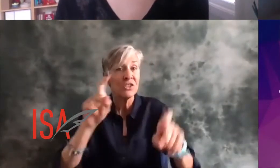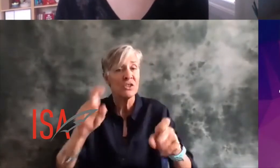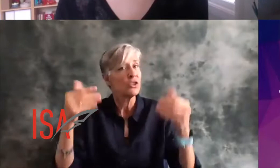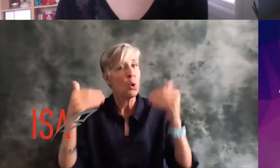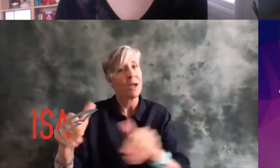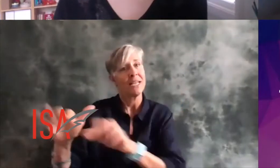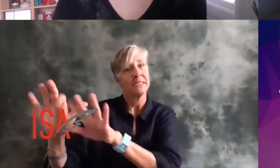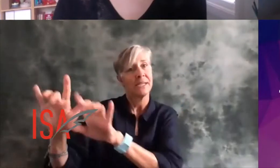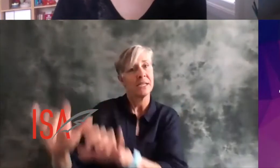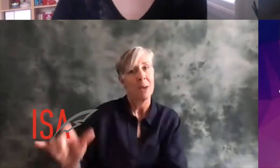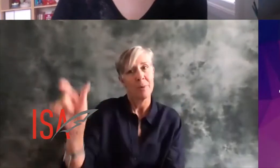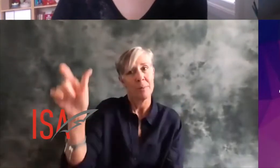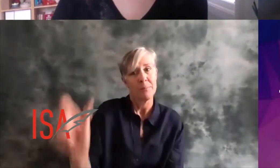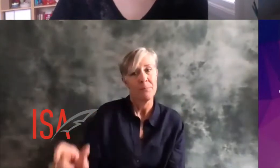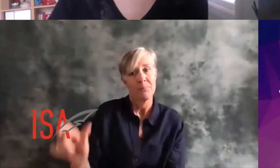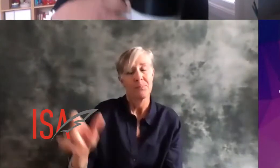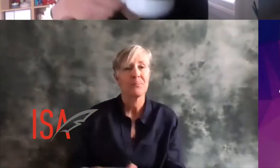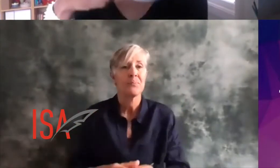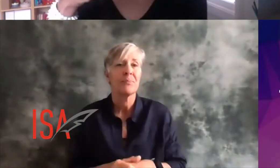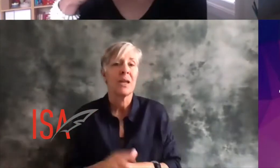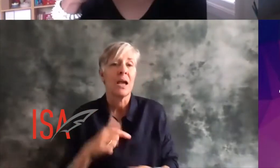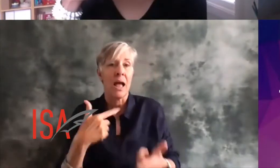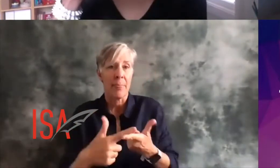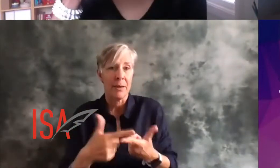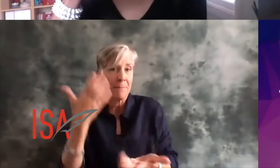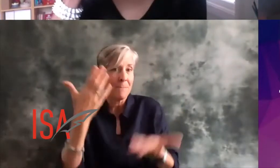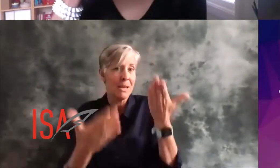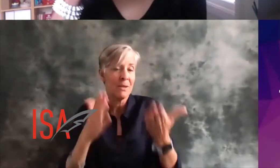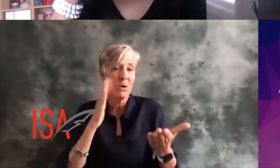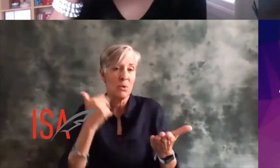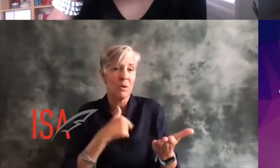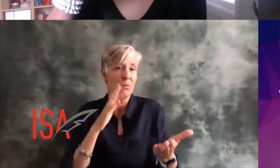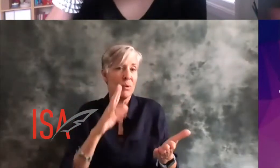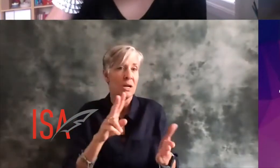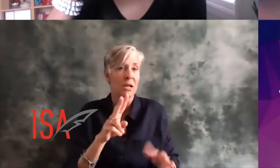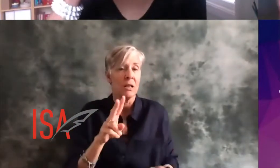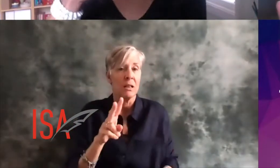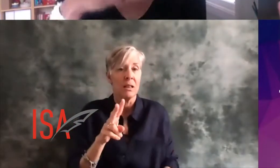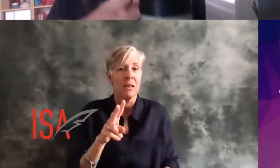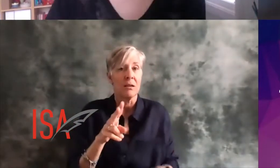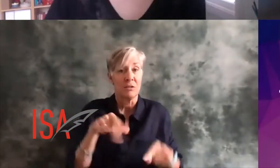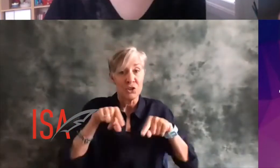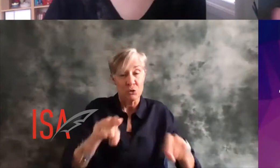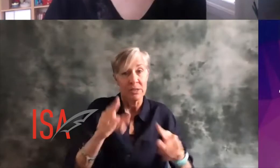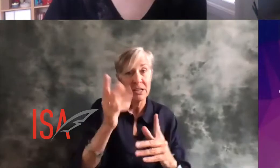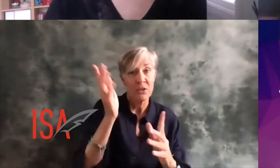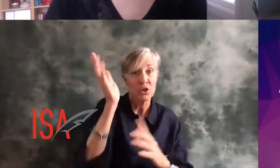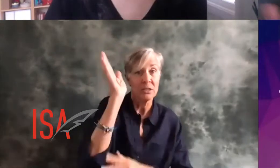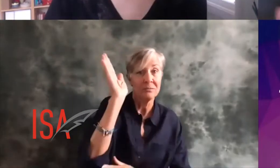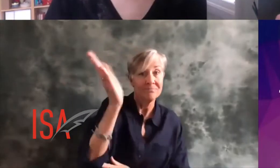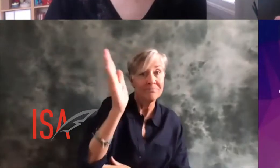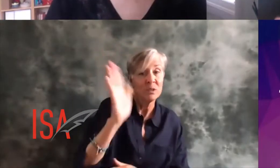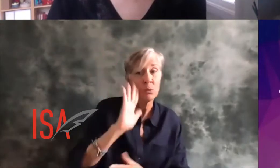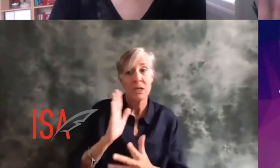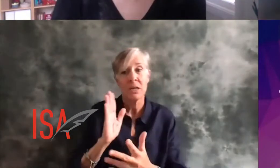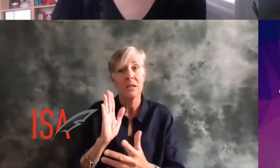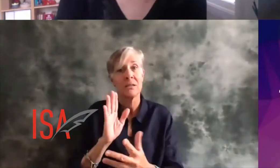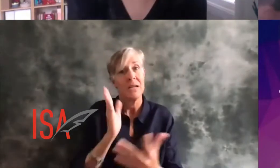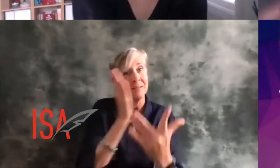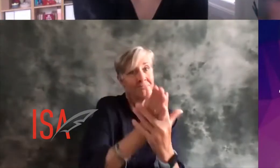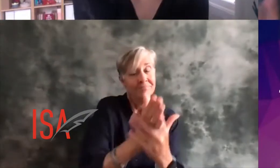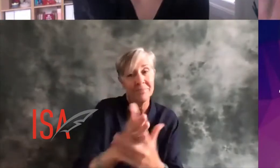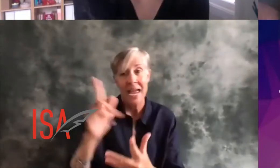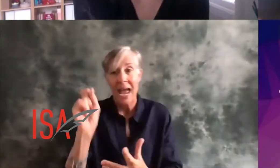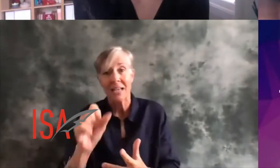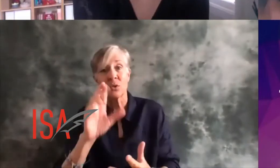and put them in the Q&A box. And we may cut to those in between topics, or we may wait till the end, depending on